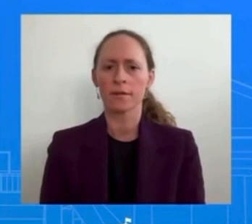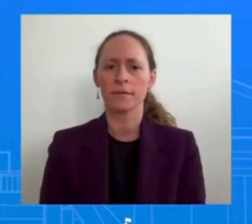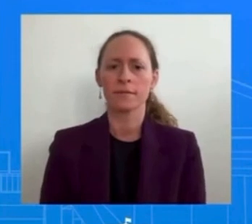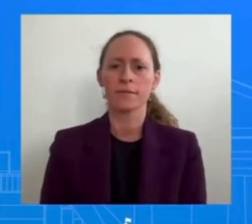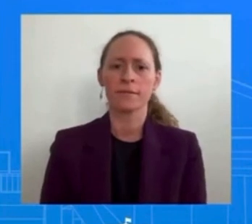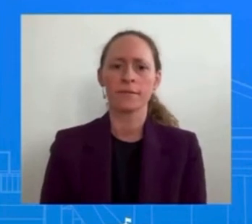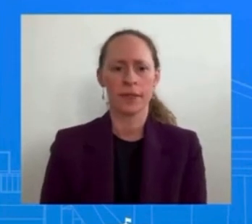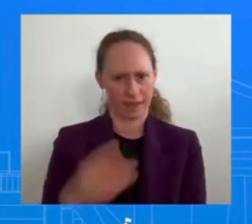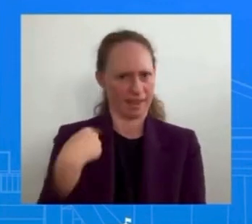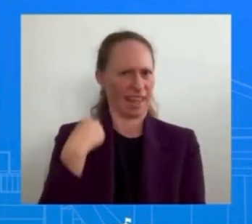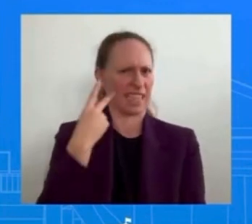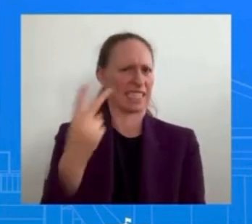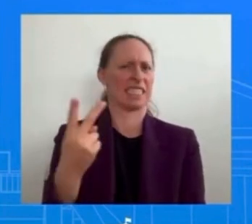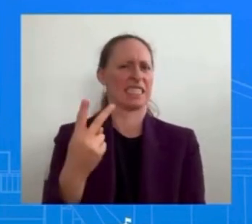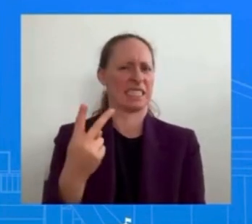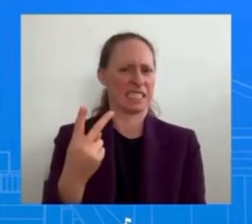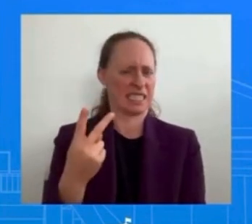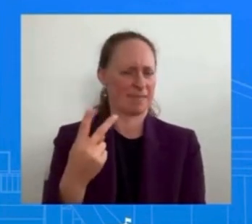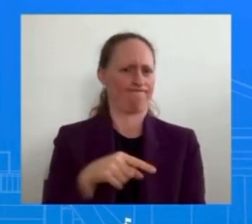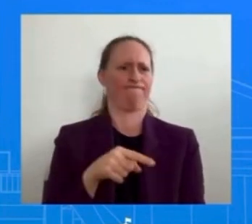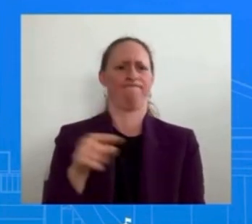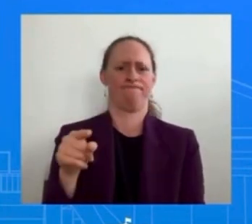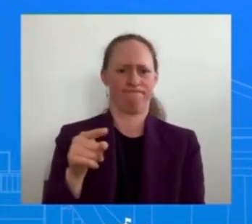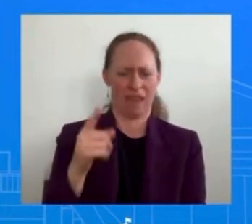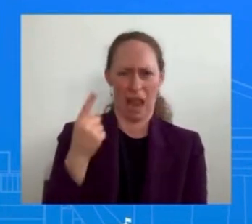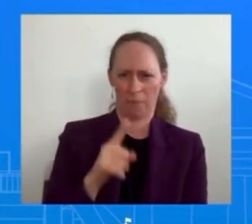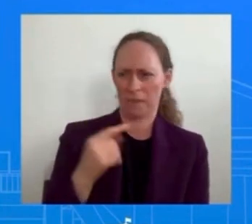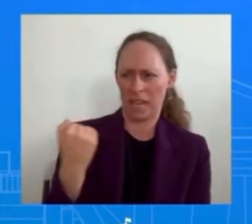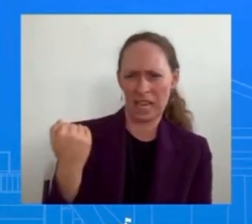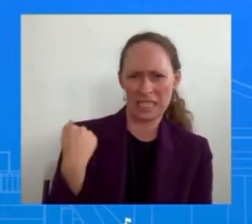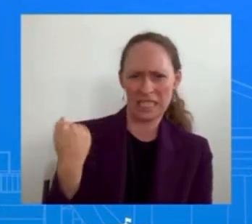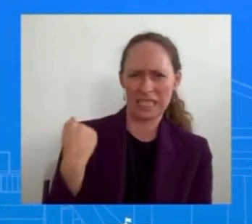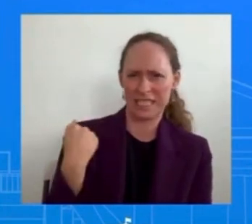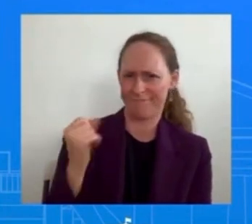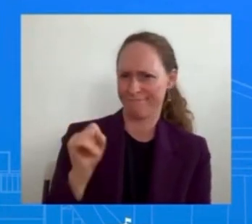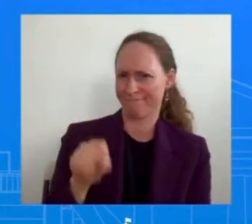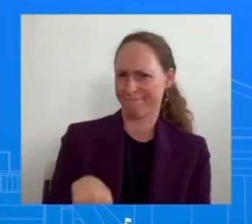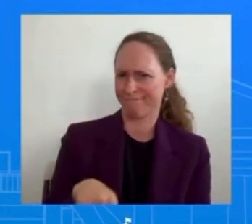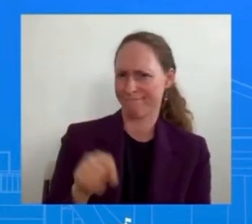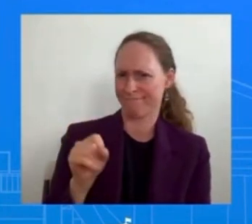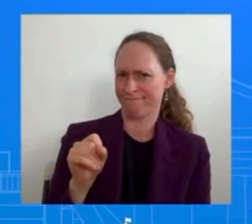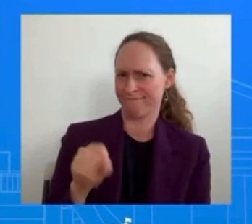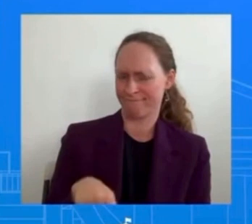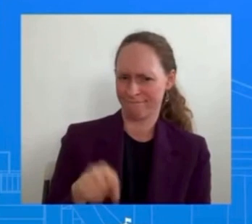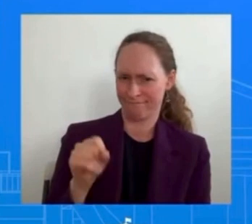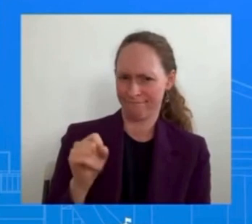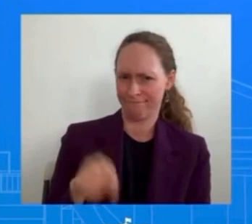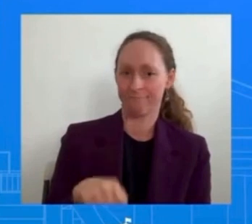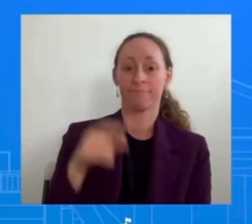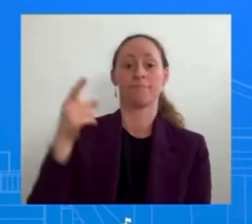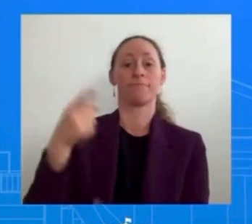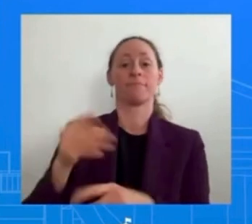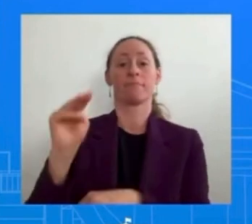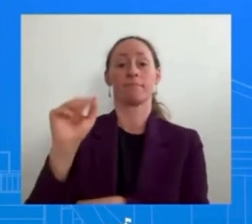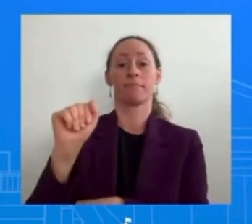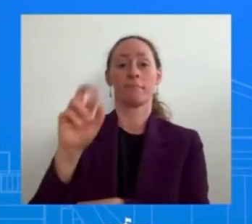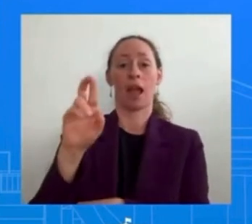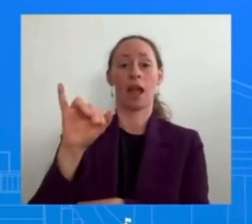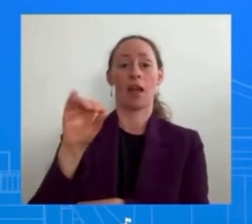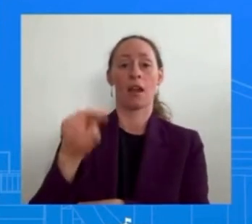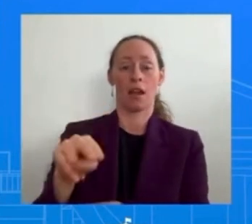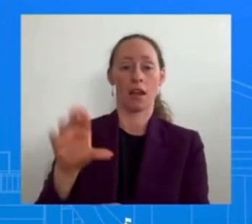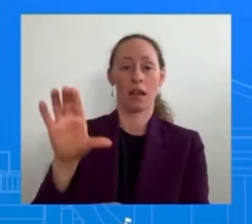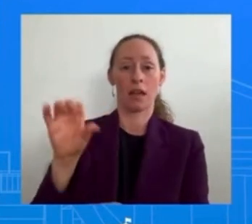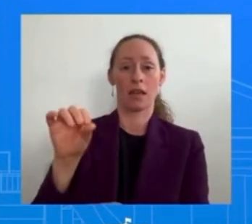days ago about the raid on the Marion County record offices. And certainly they raise a lot of concerns and a lot of questions for